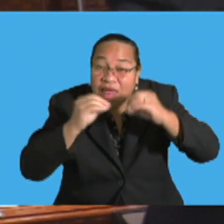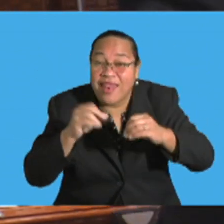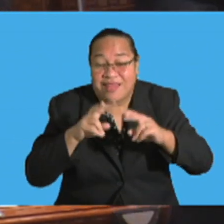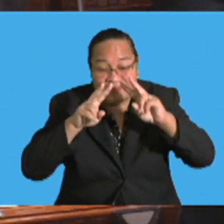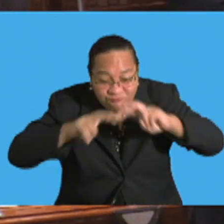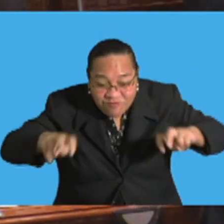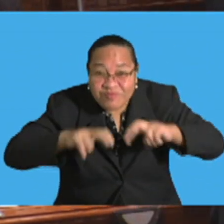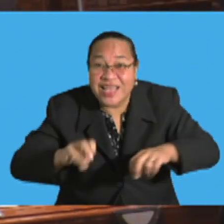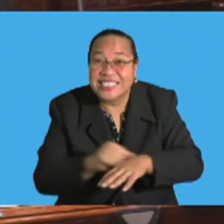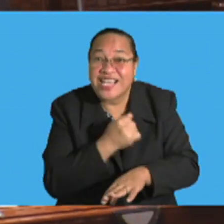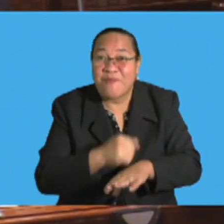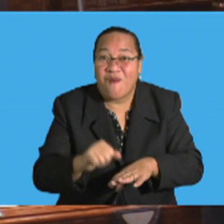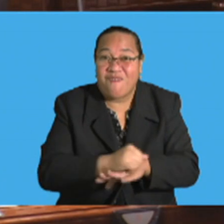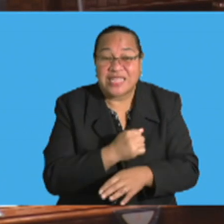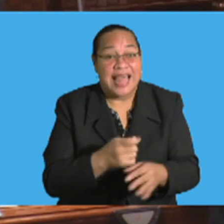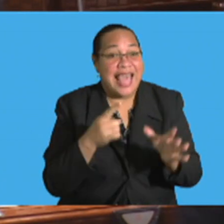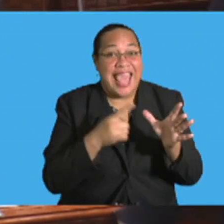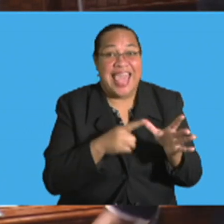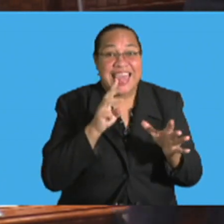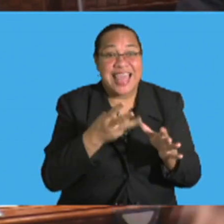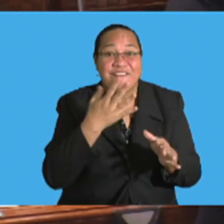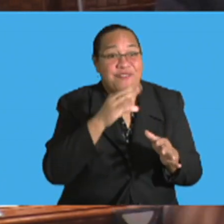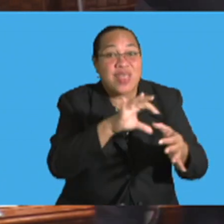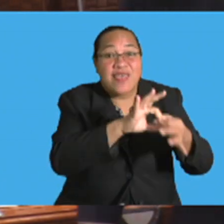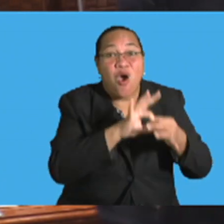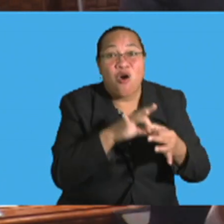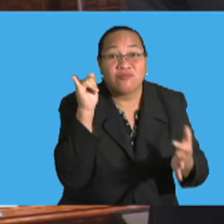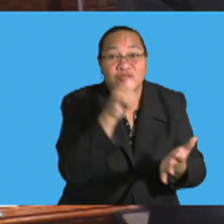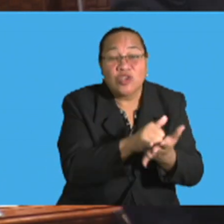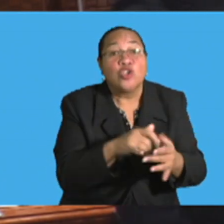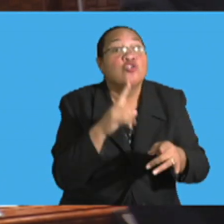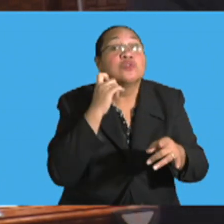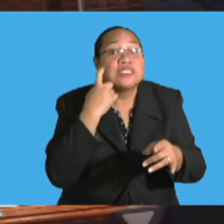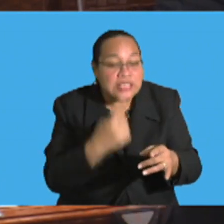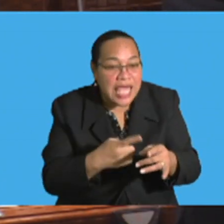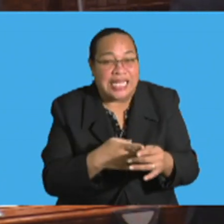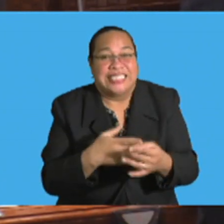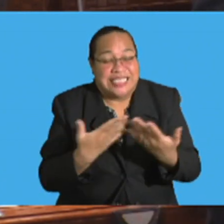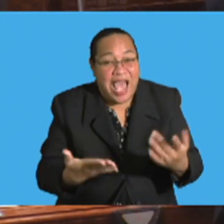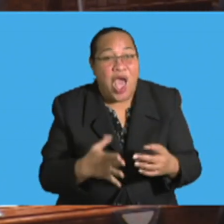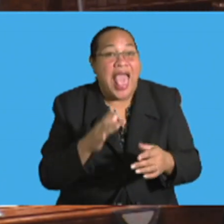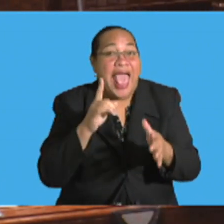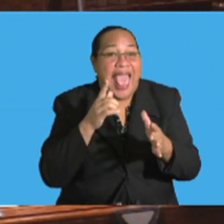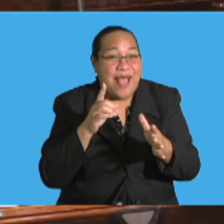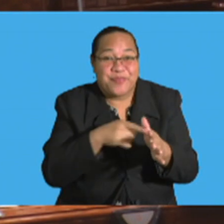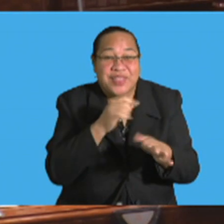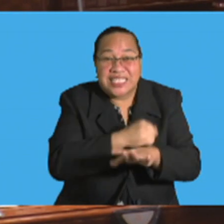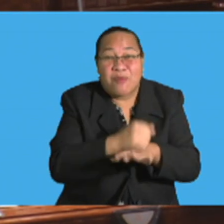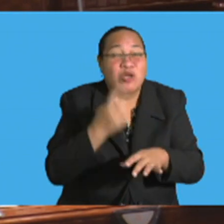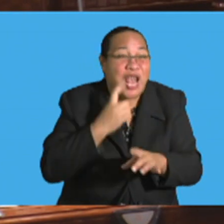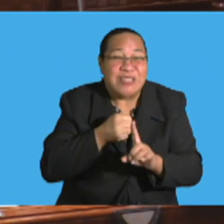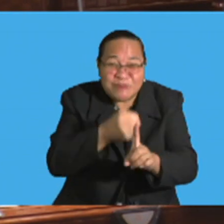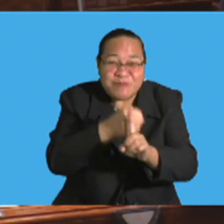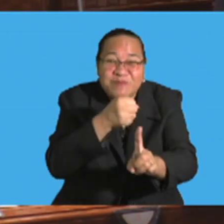and do Singapore Airlines A350, you see how much Singapore Airlines is actually pushing A350. In fact, they